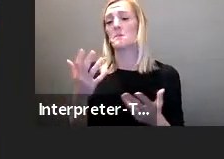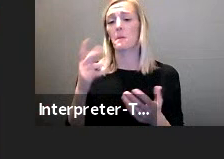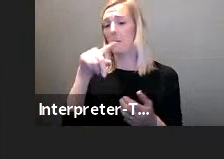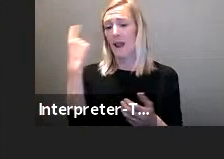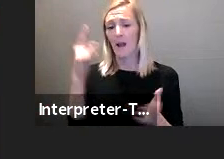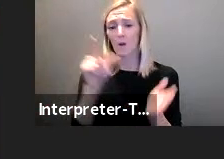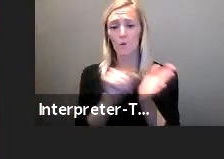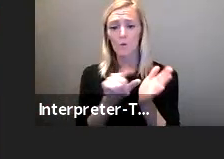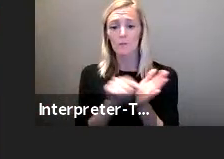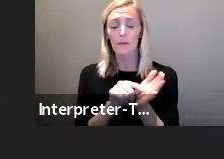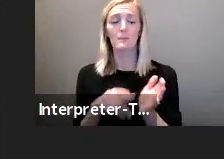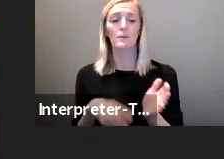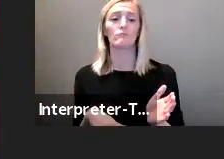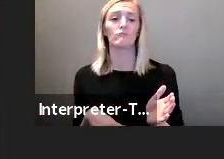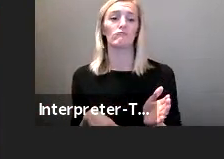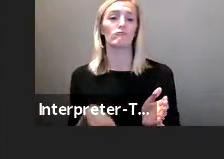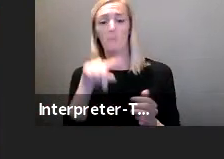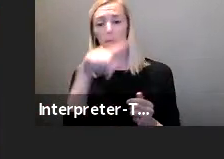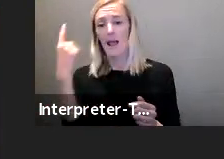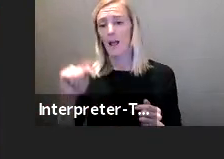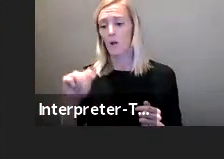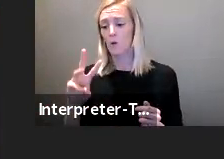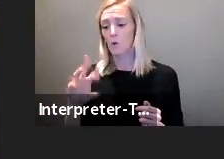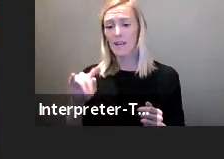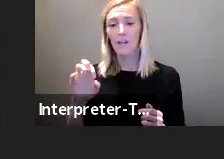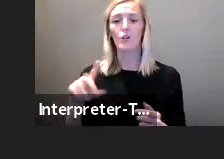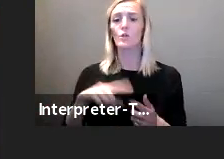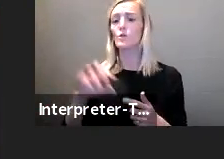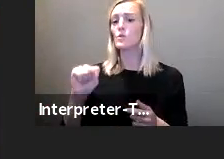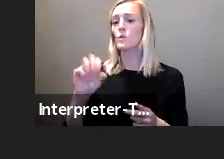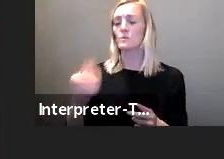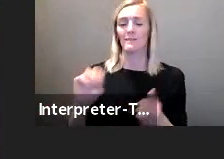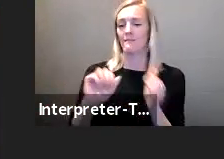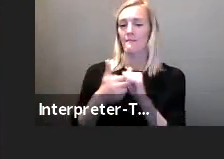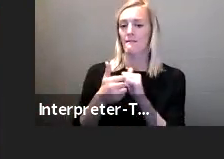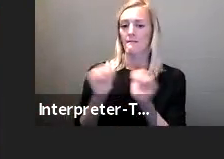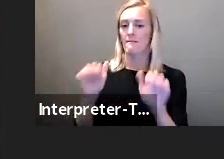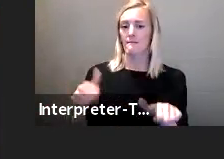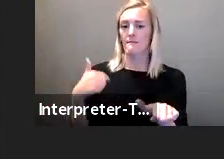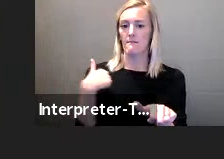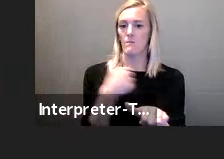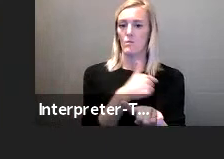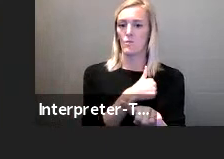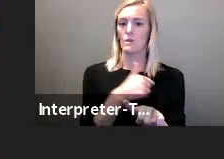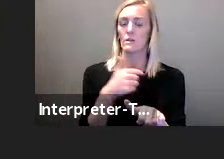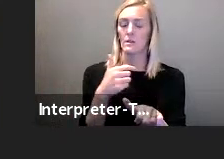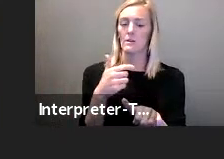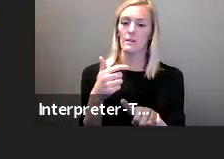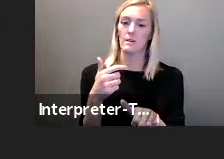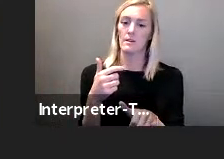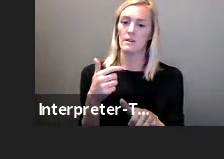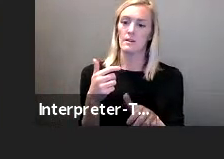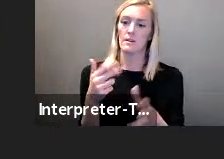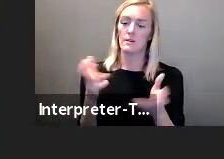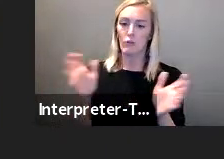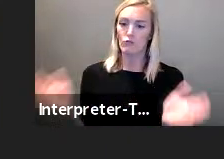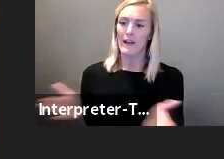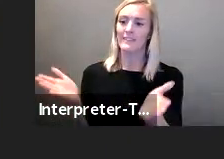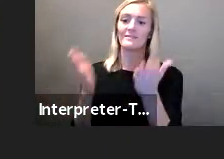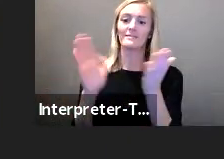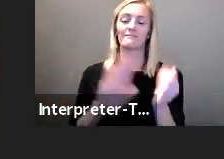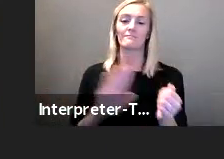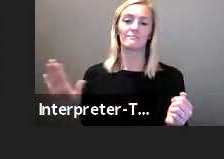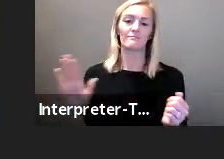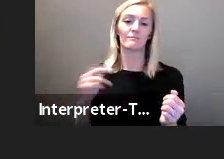newspapers, Black Twitter, right? Social media. How can we look towards raising up voices